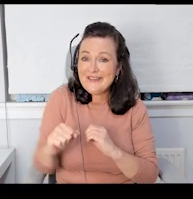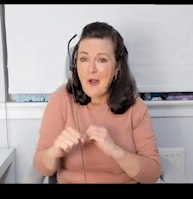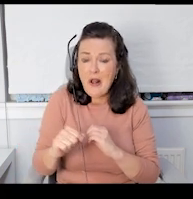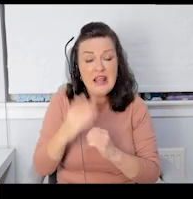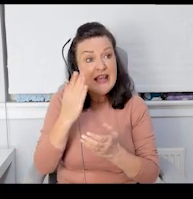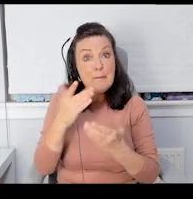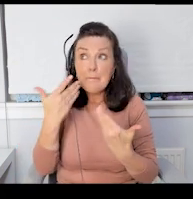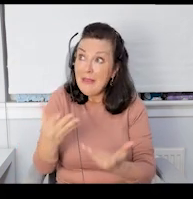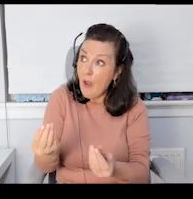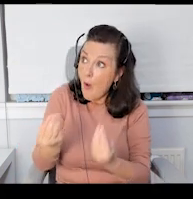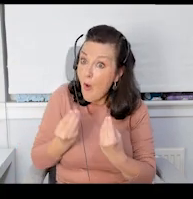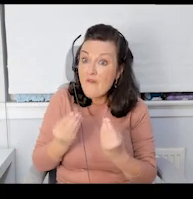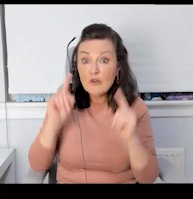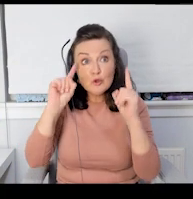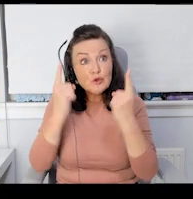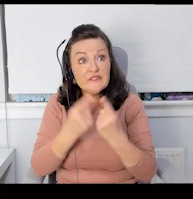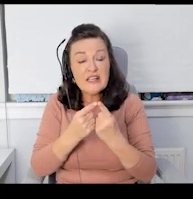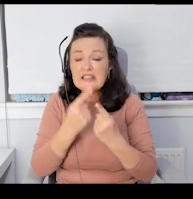while you learn.